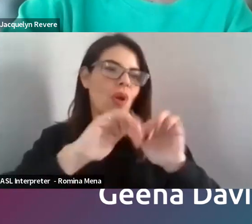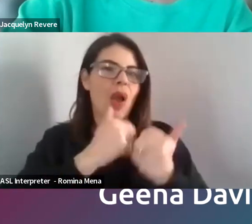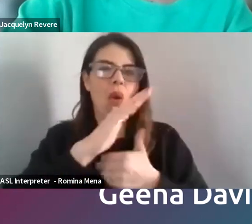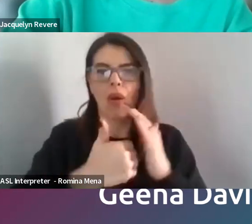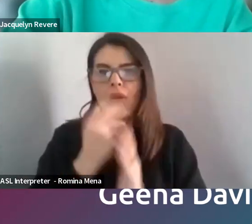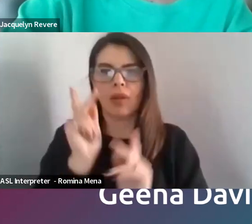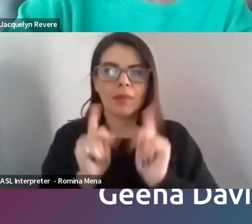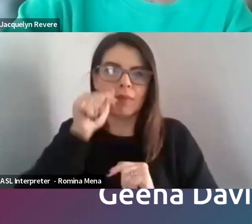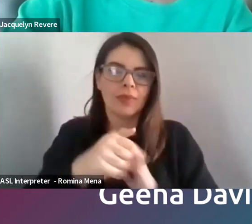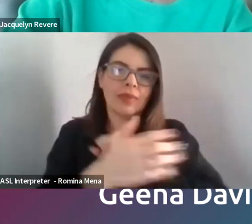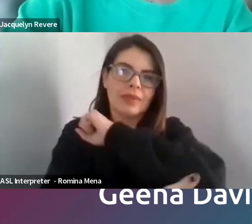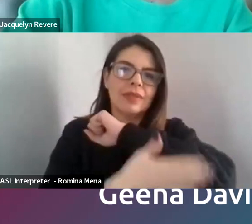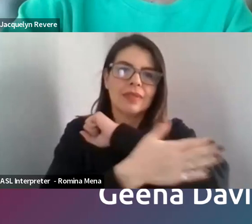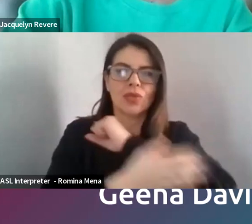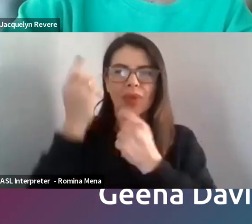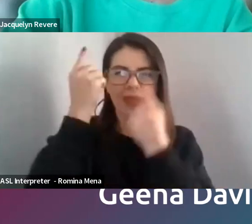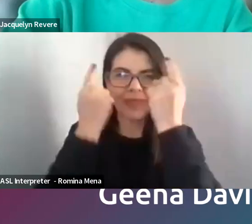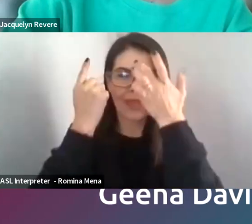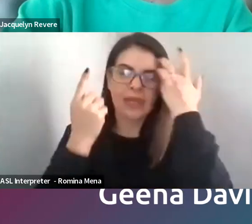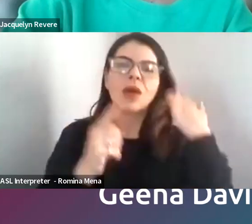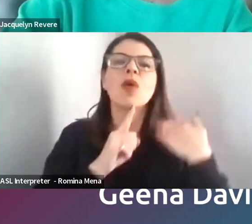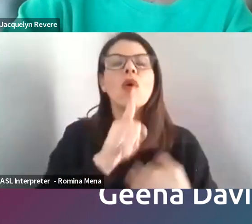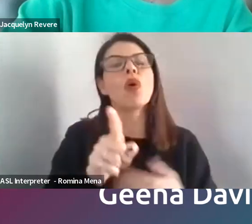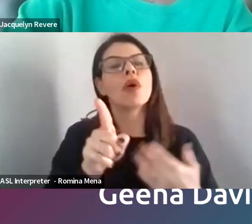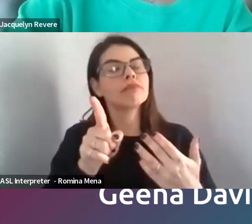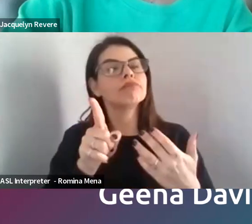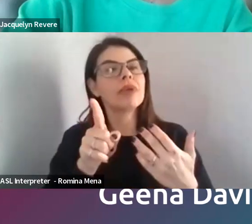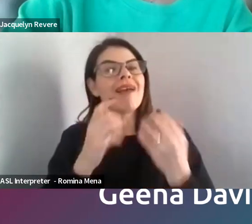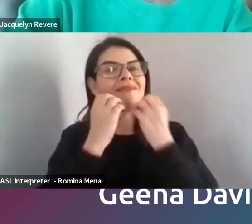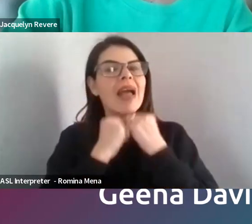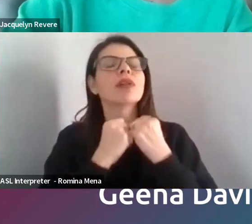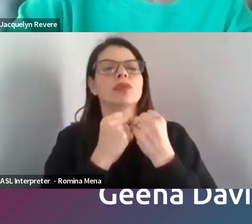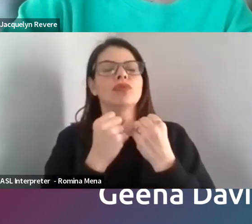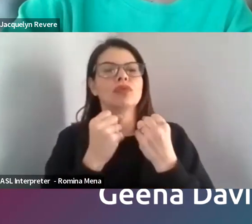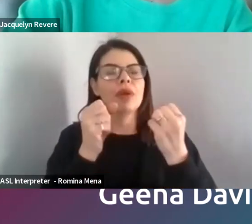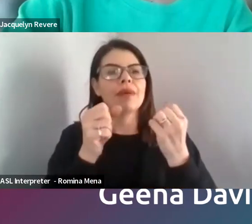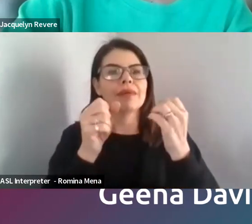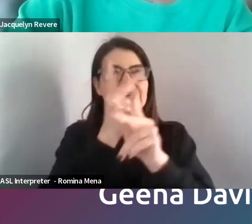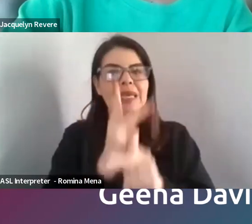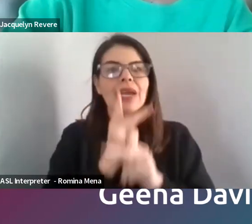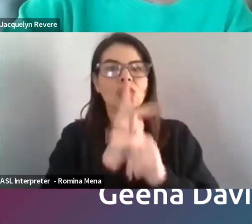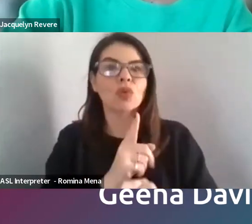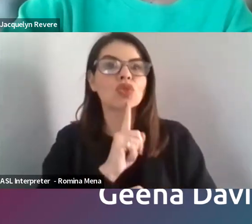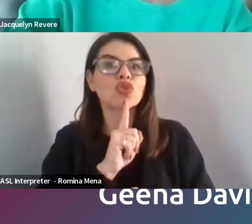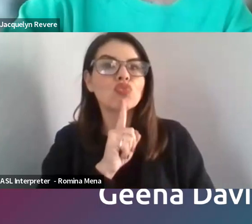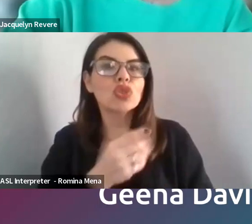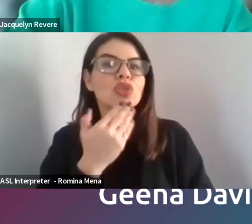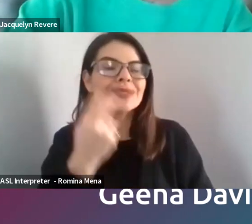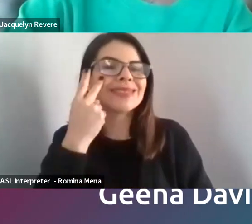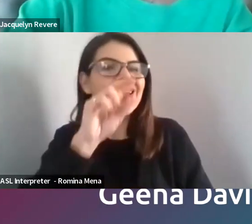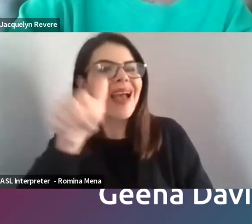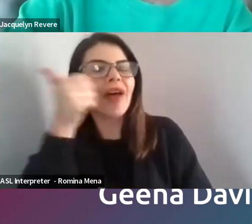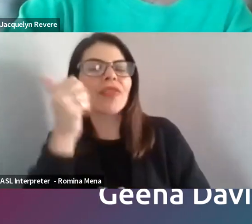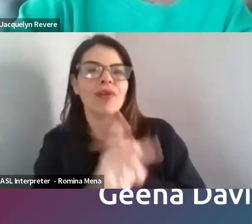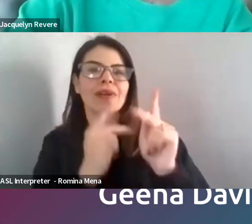country consider or value care in their own lives. And so it'd be great to sort of see other models on screen